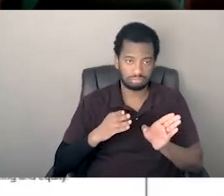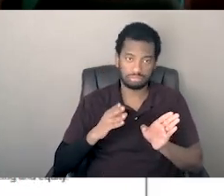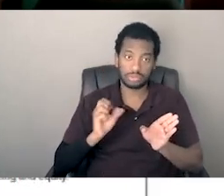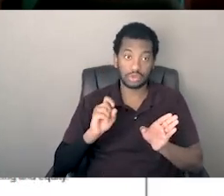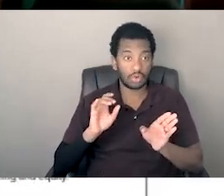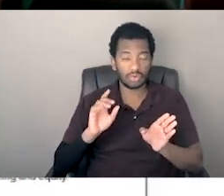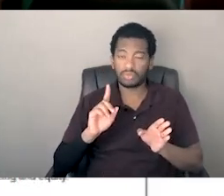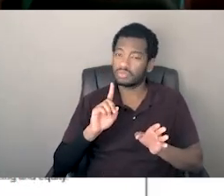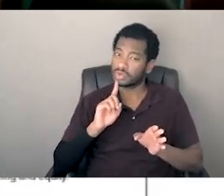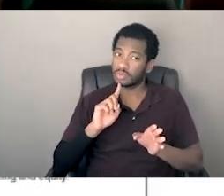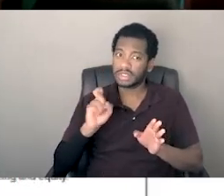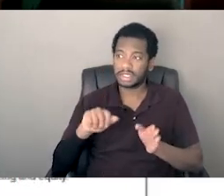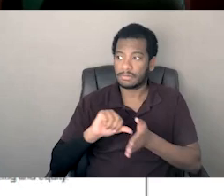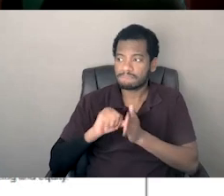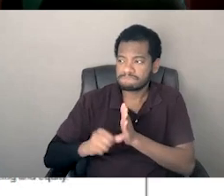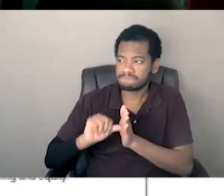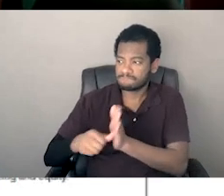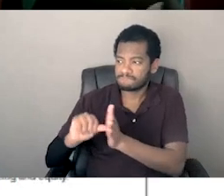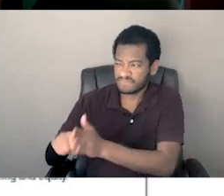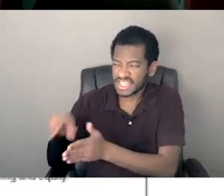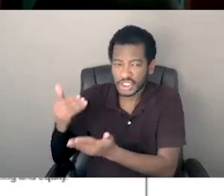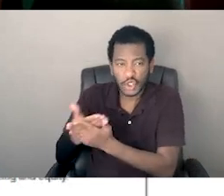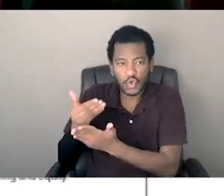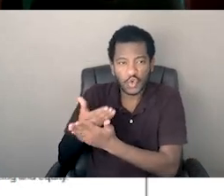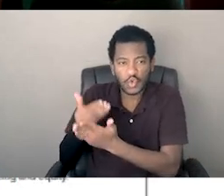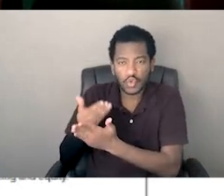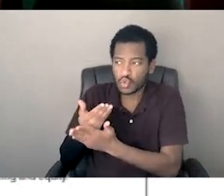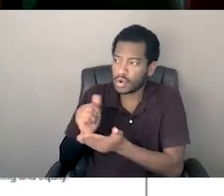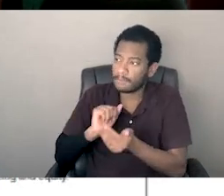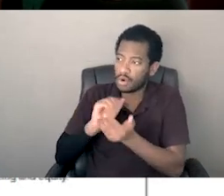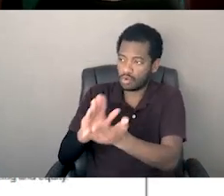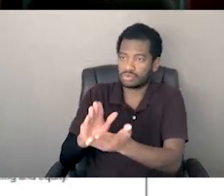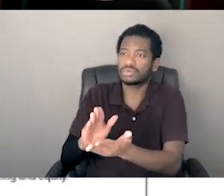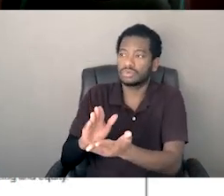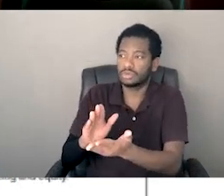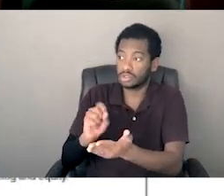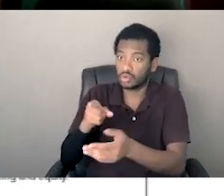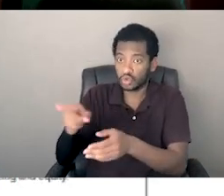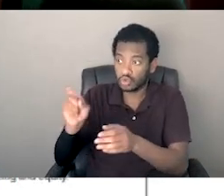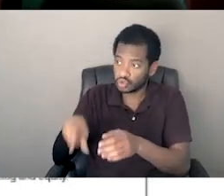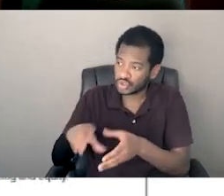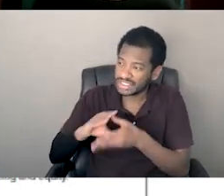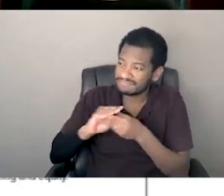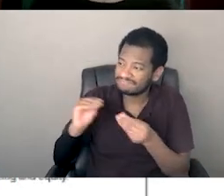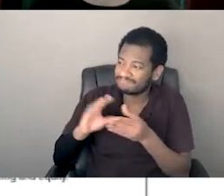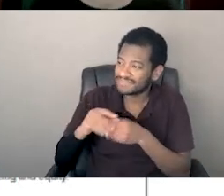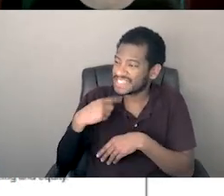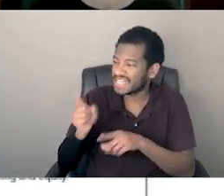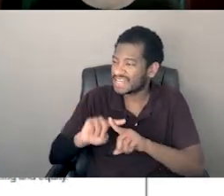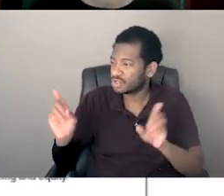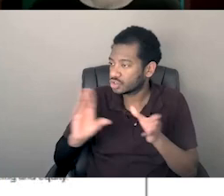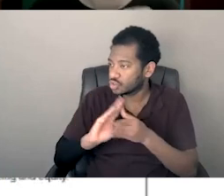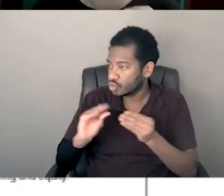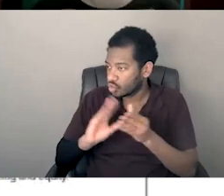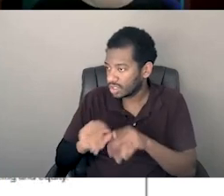new, this is a brand new way of doing things, that you should be telling a different story or answering different questions.